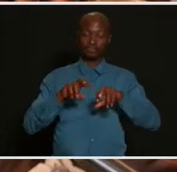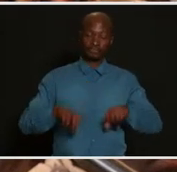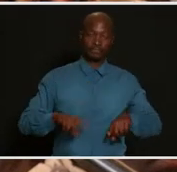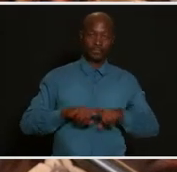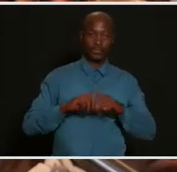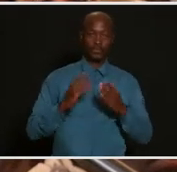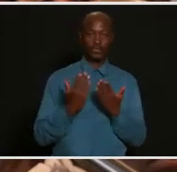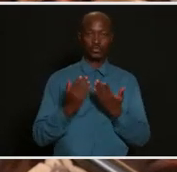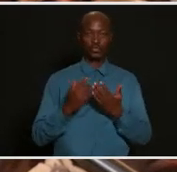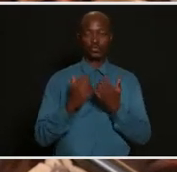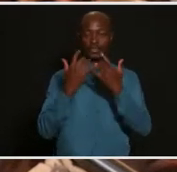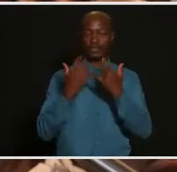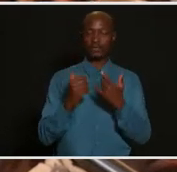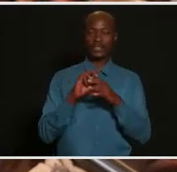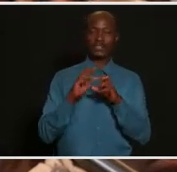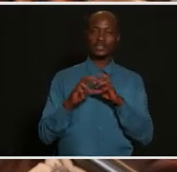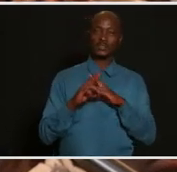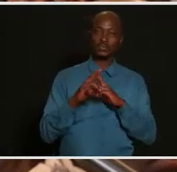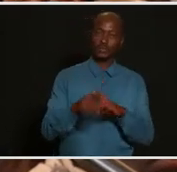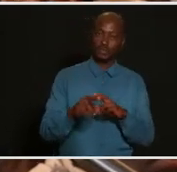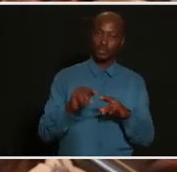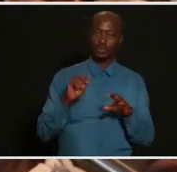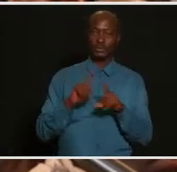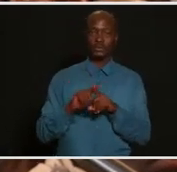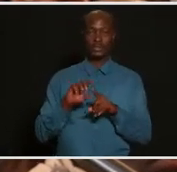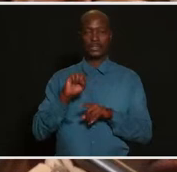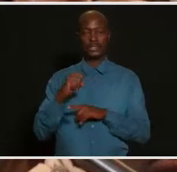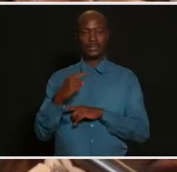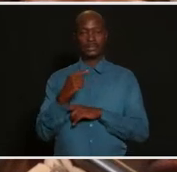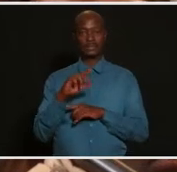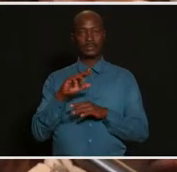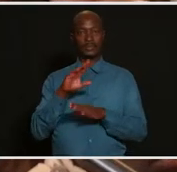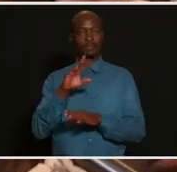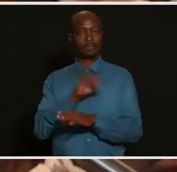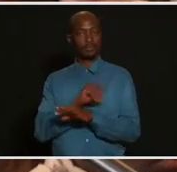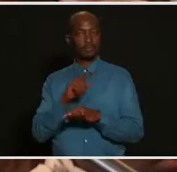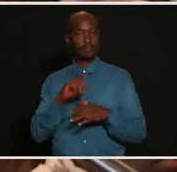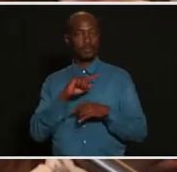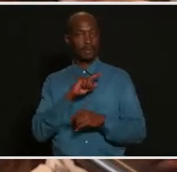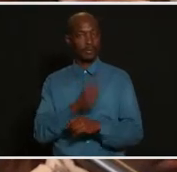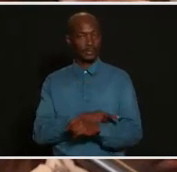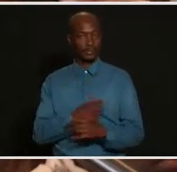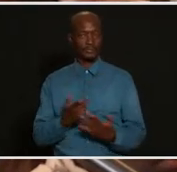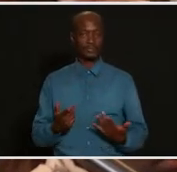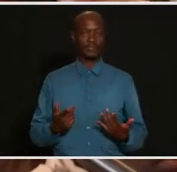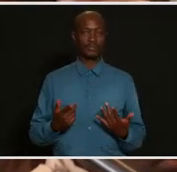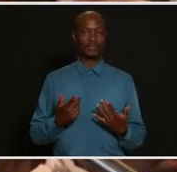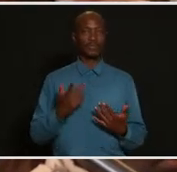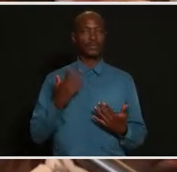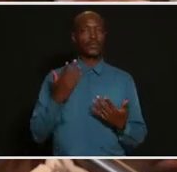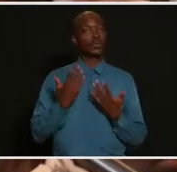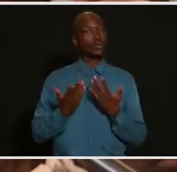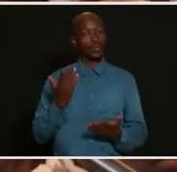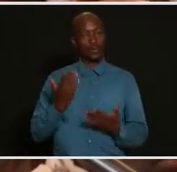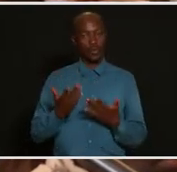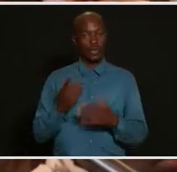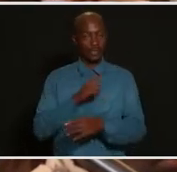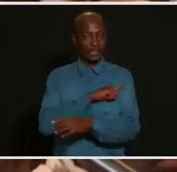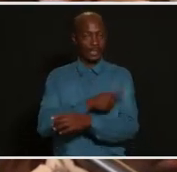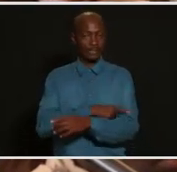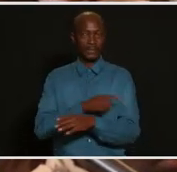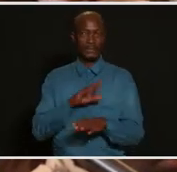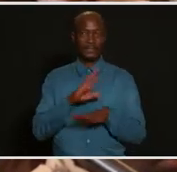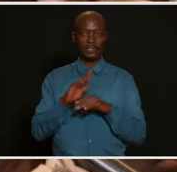School Financial reports and limiting SGP powers where capacity is inadequate is an